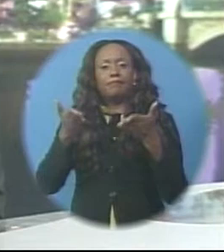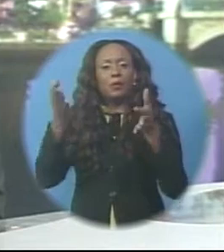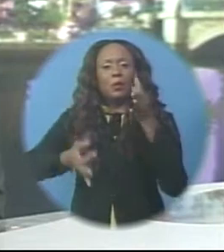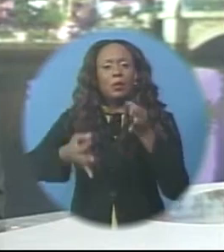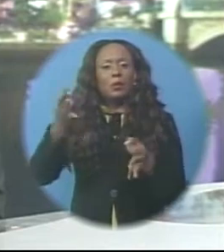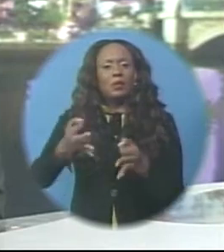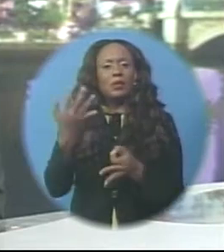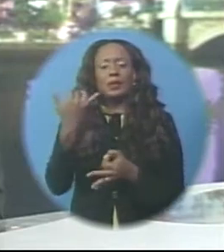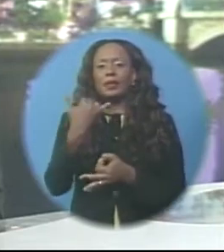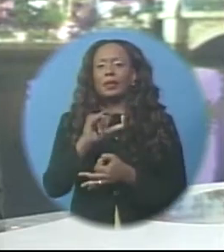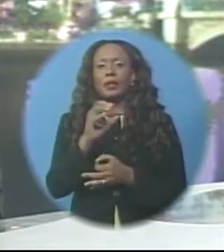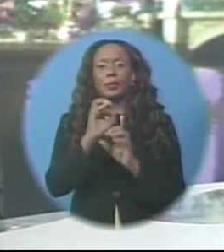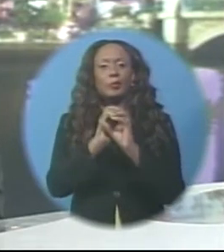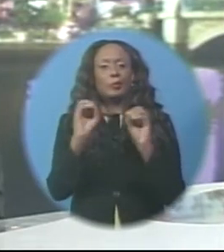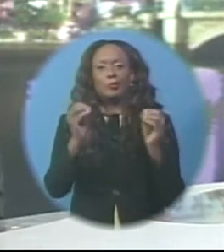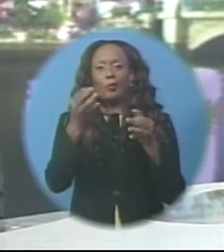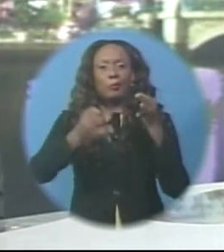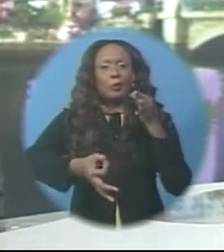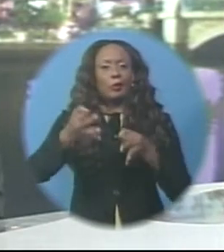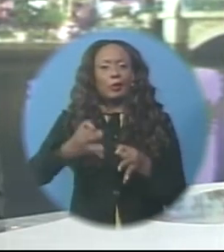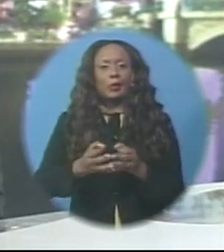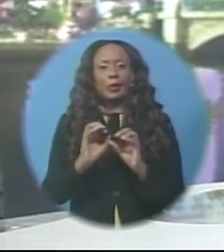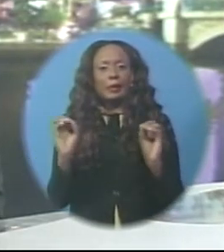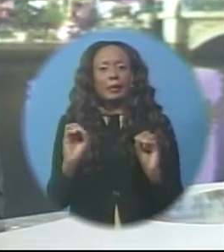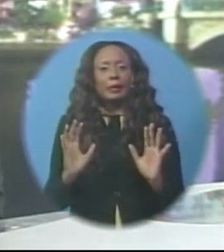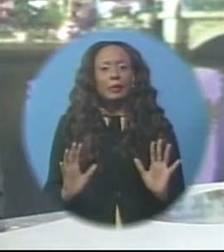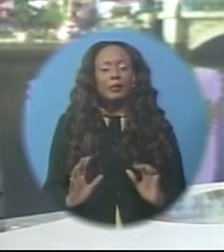there may still be no justice.